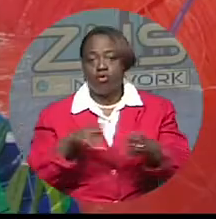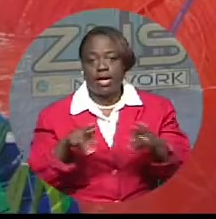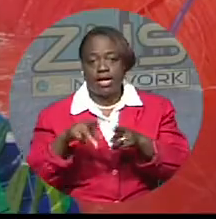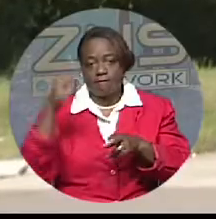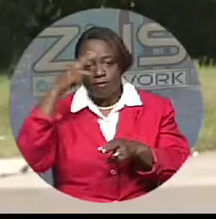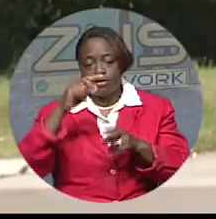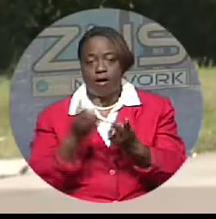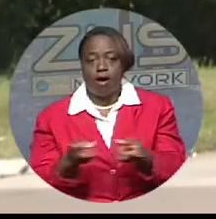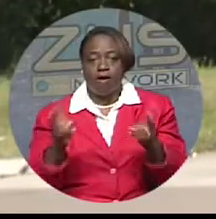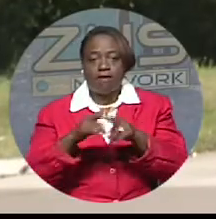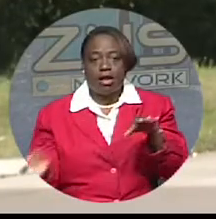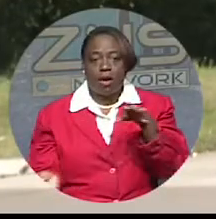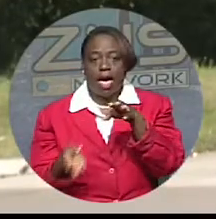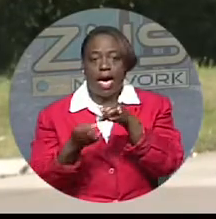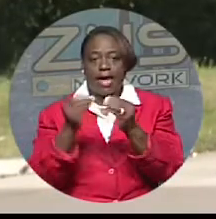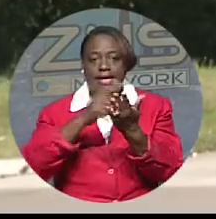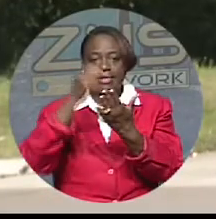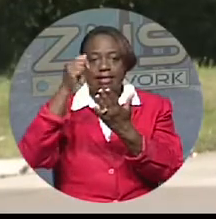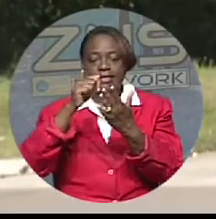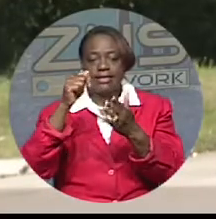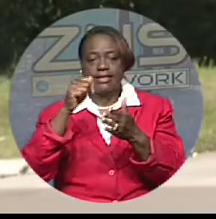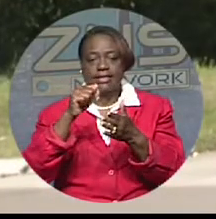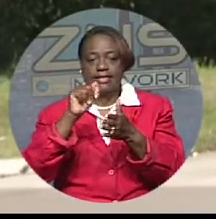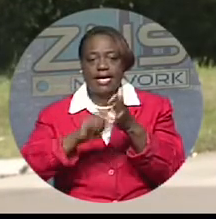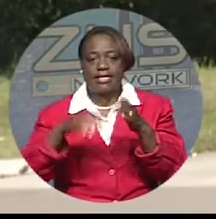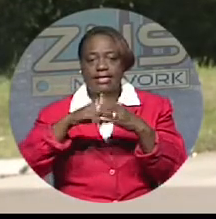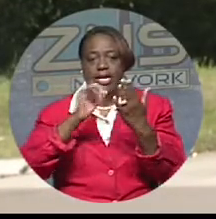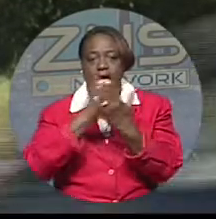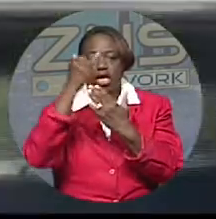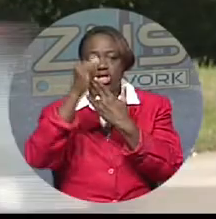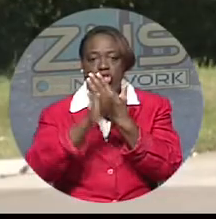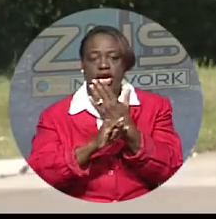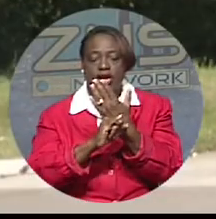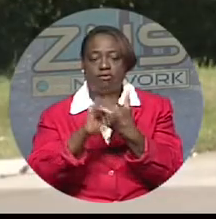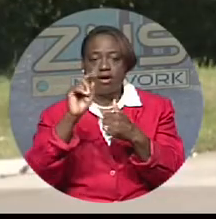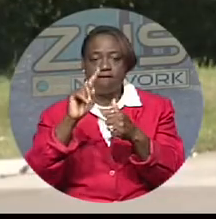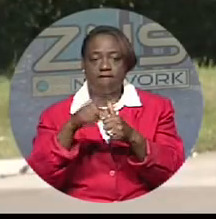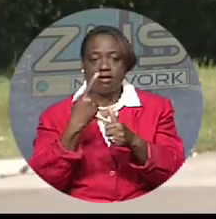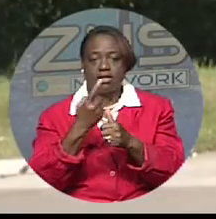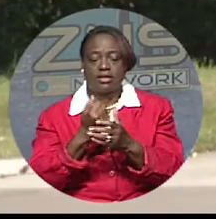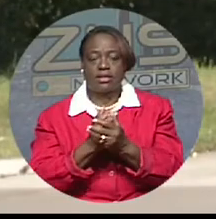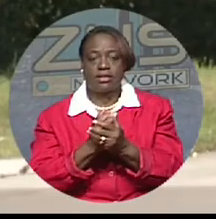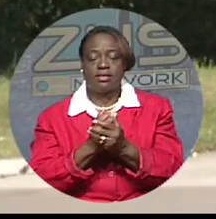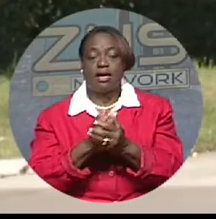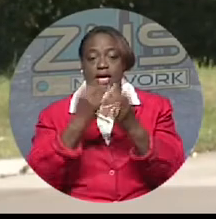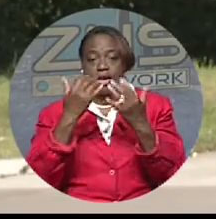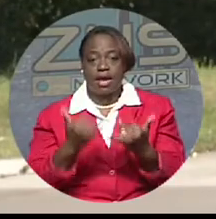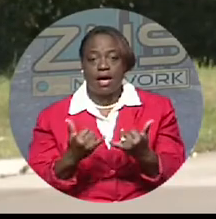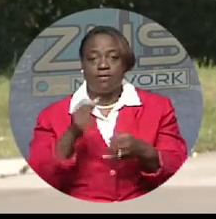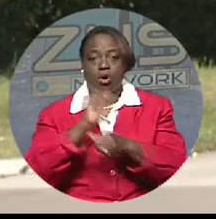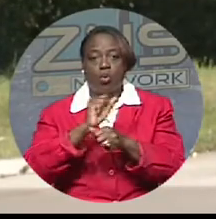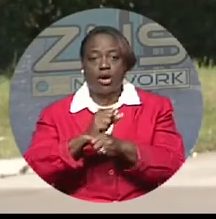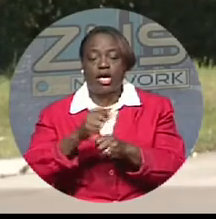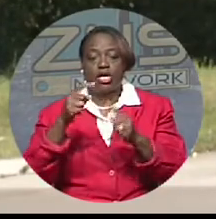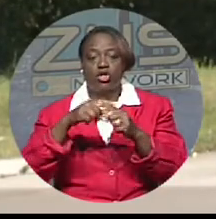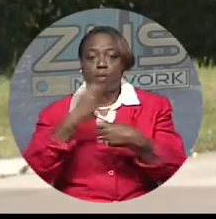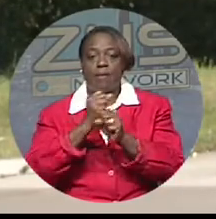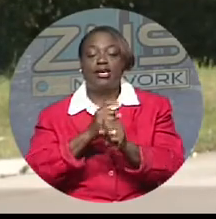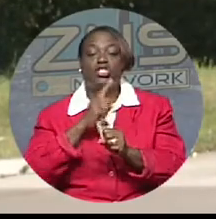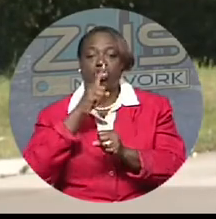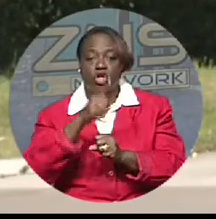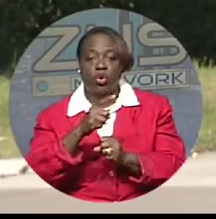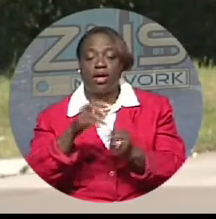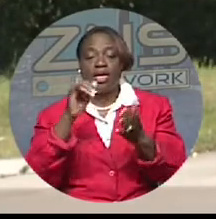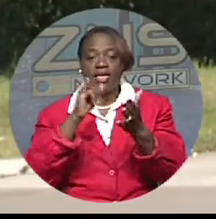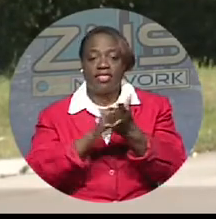making the necessary adjustments, including the installation of a new IT system. Now they are working to ensure the conduct of both officers